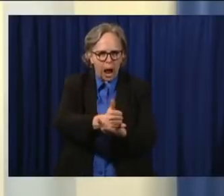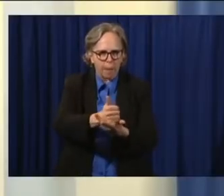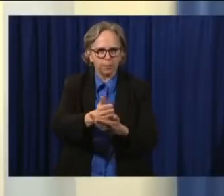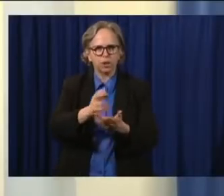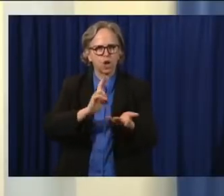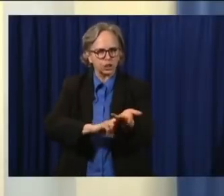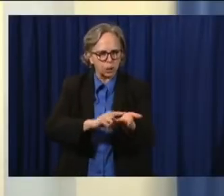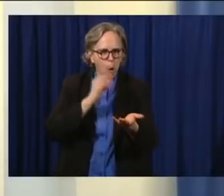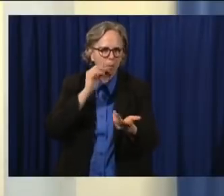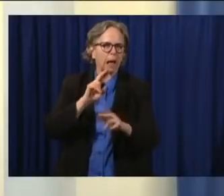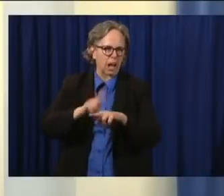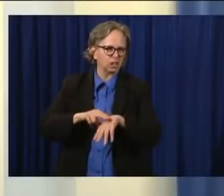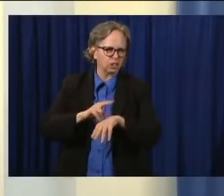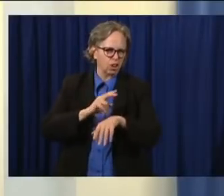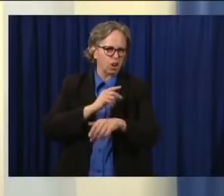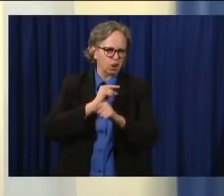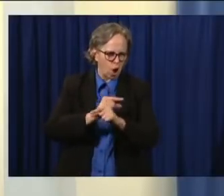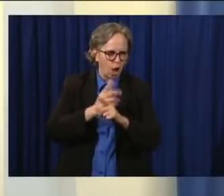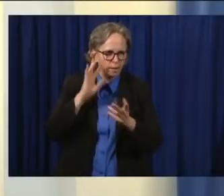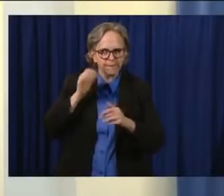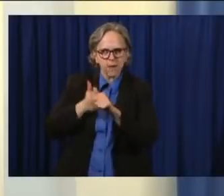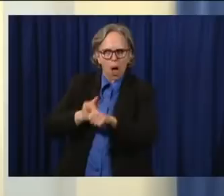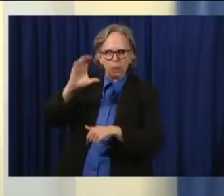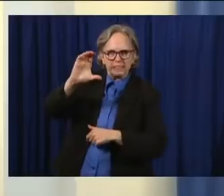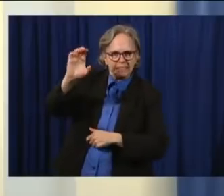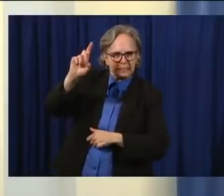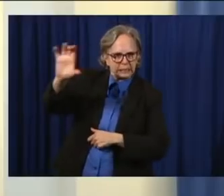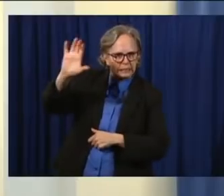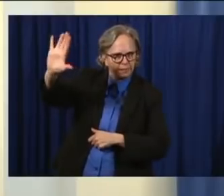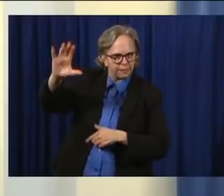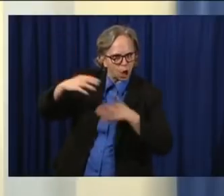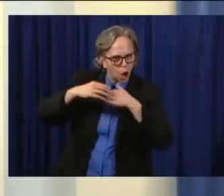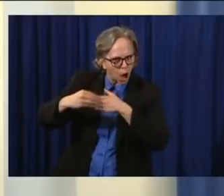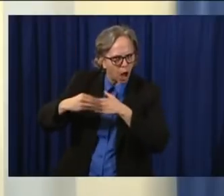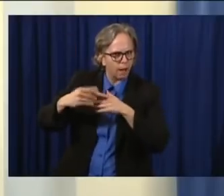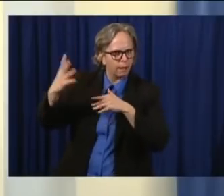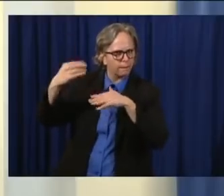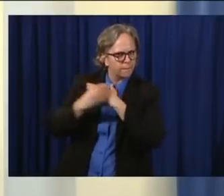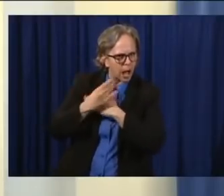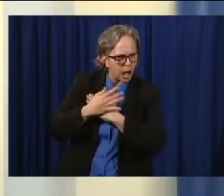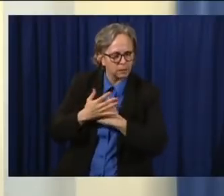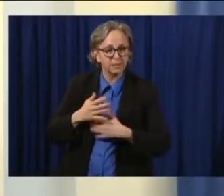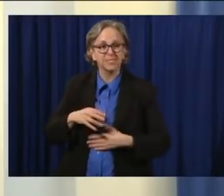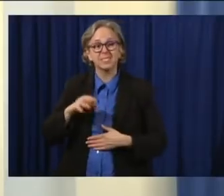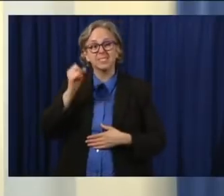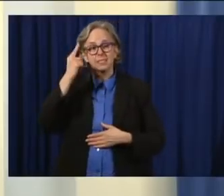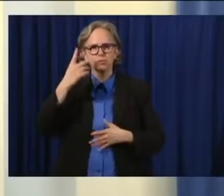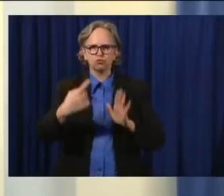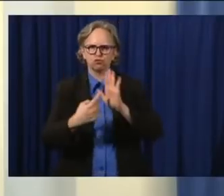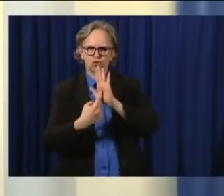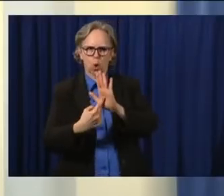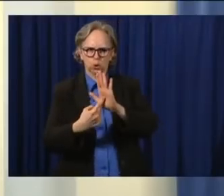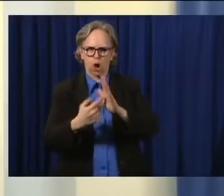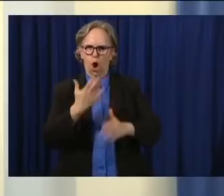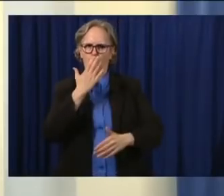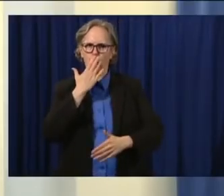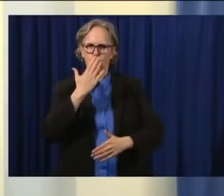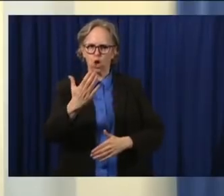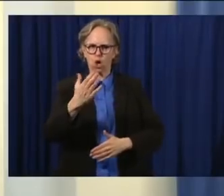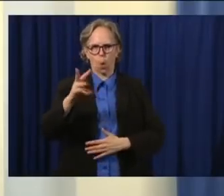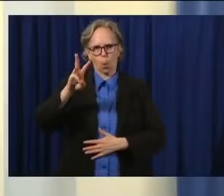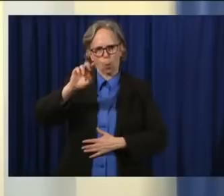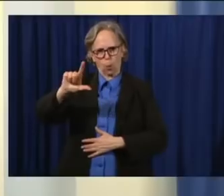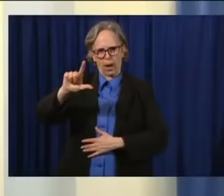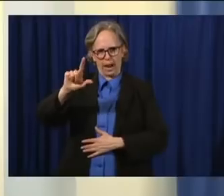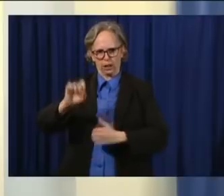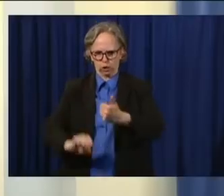alongside the CDC. What this is going to be is a show of goodwill and support to our nursing homes. Please